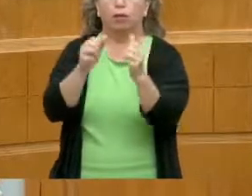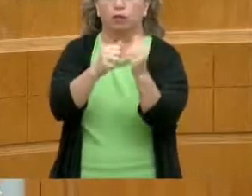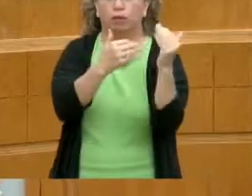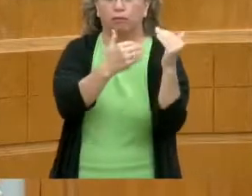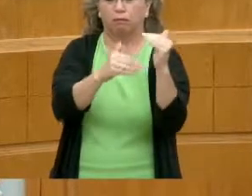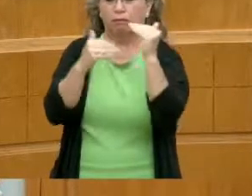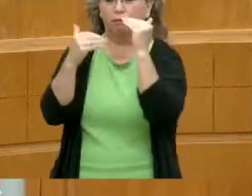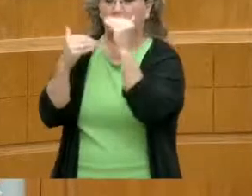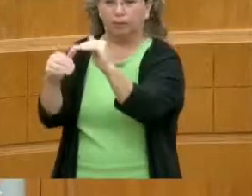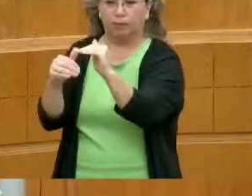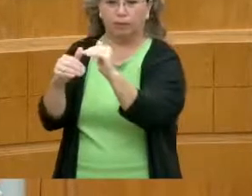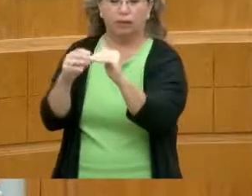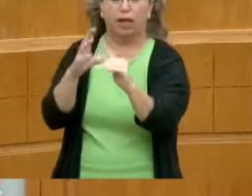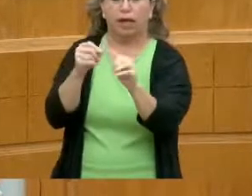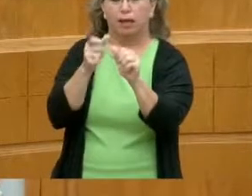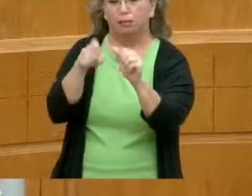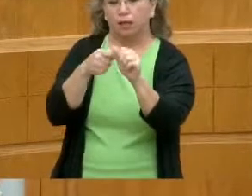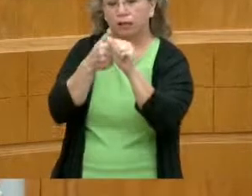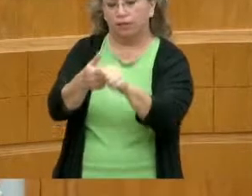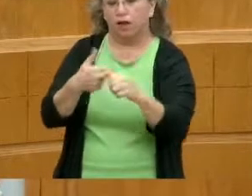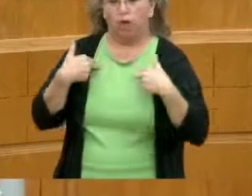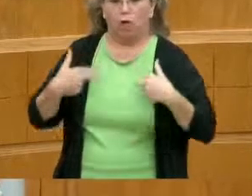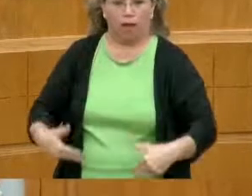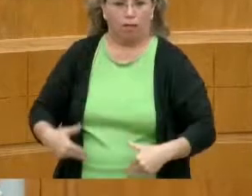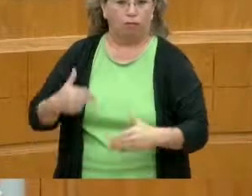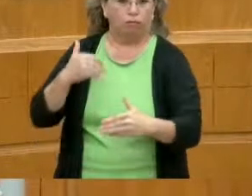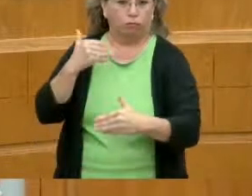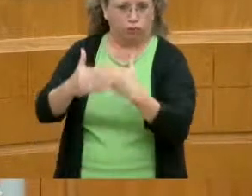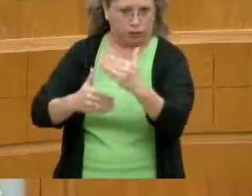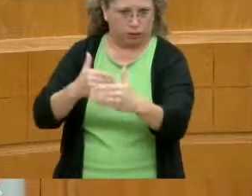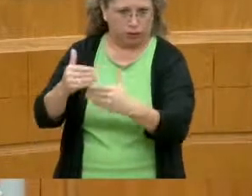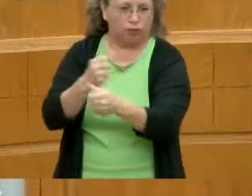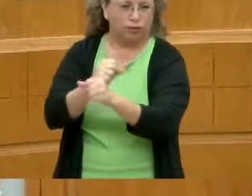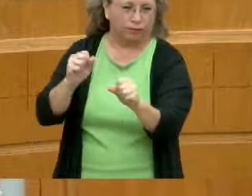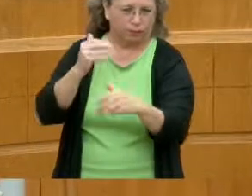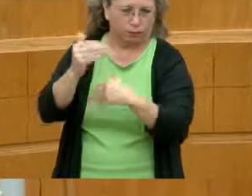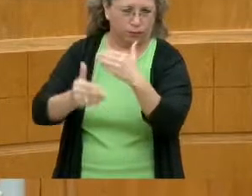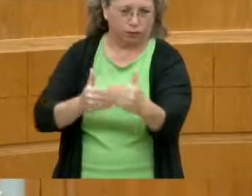standard health protocols as laid out by the Texas Health